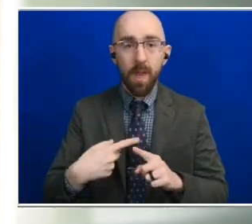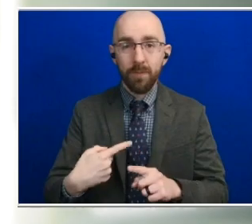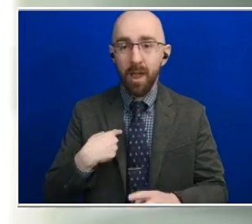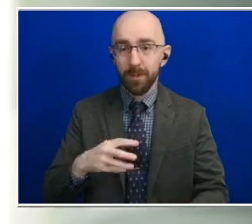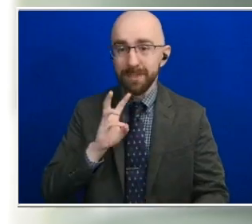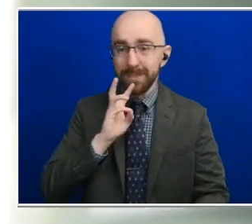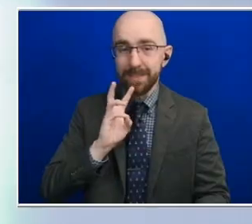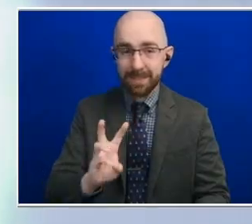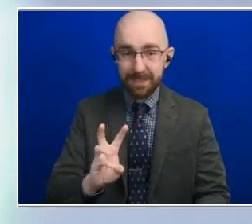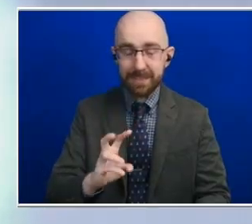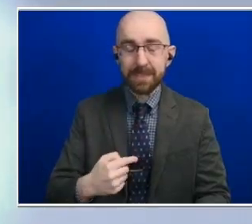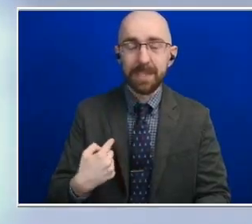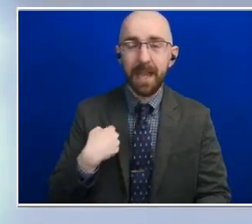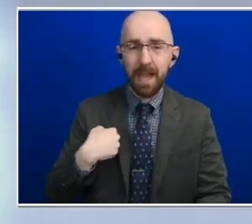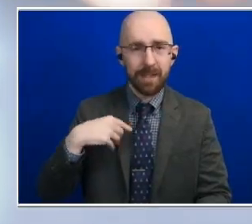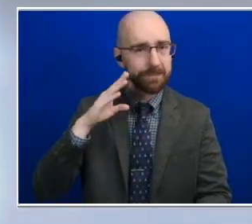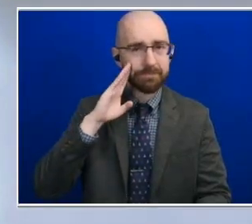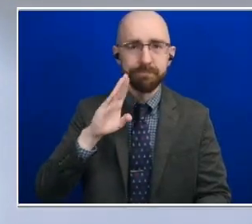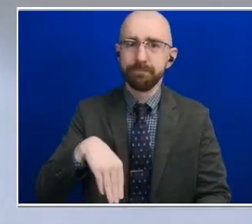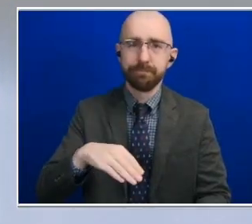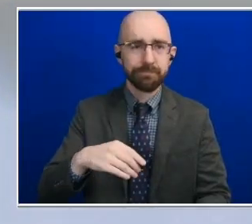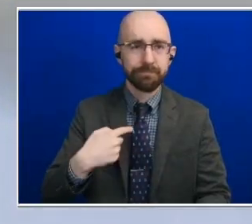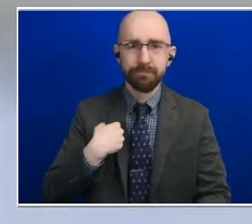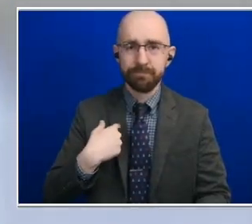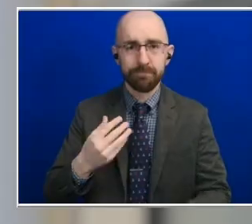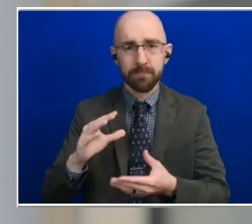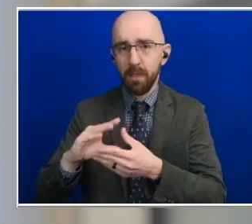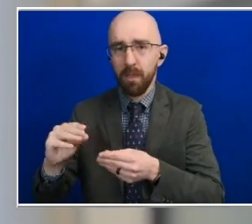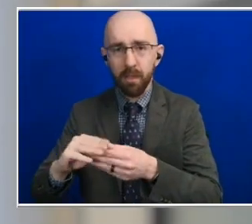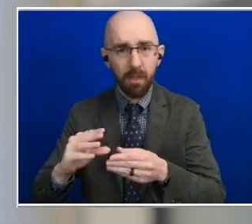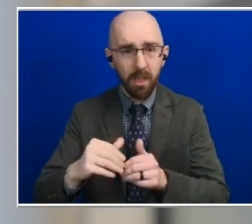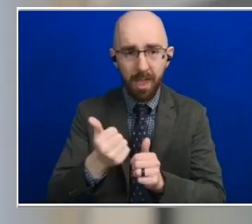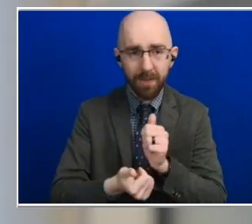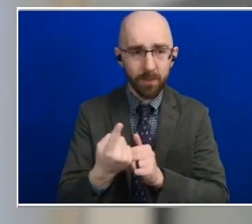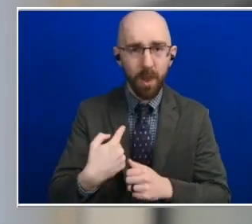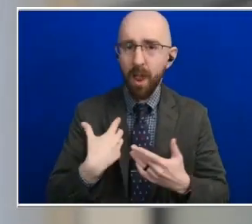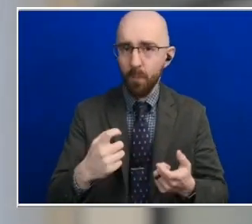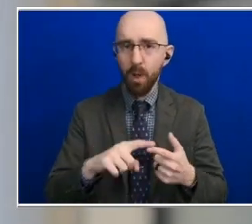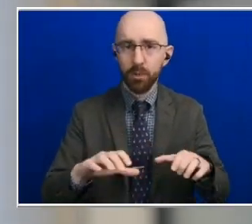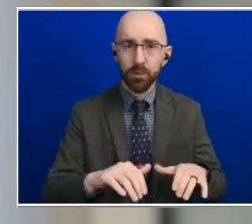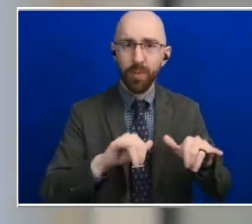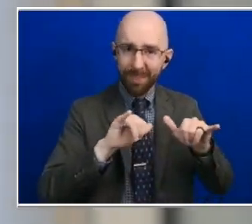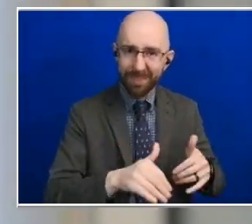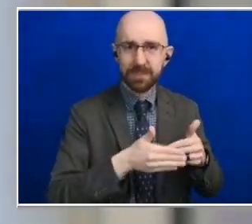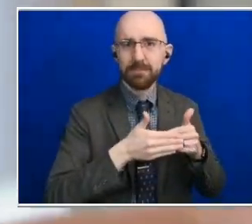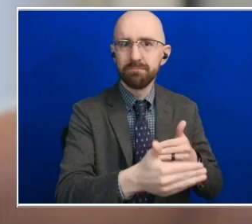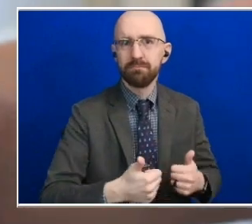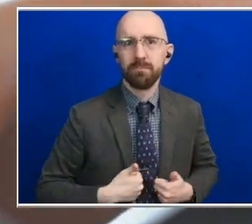I knew, and I was telling everyone that this is what I want to do with my life.